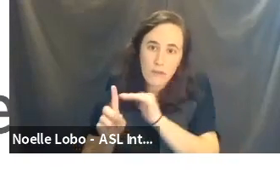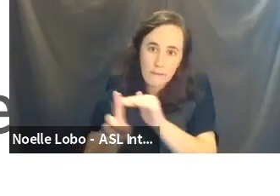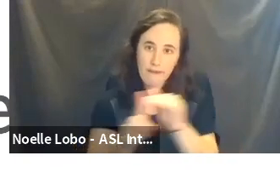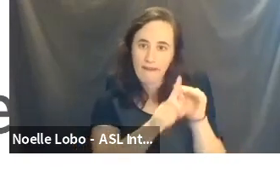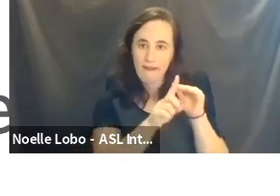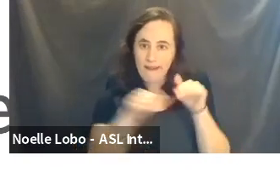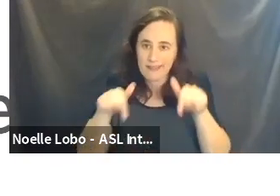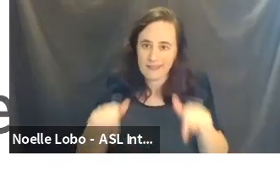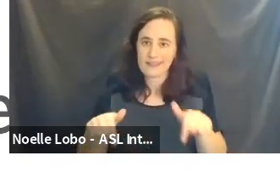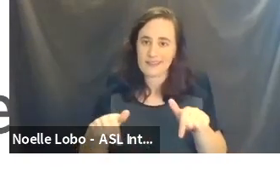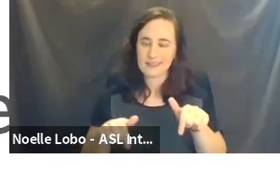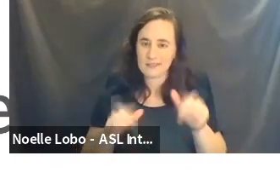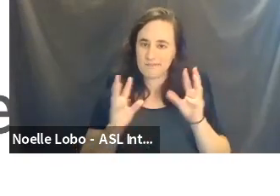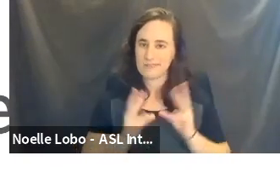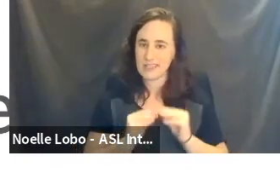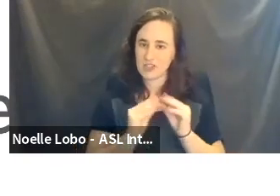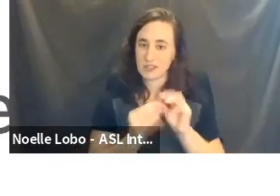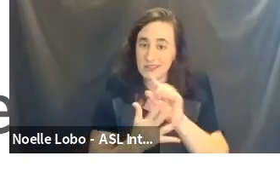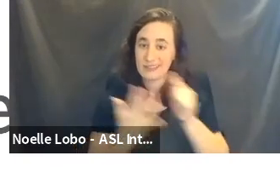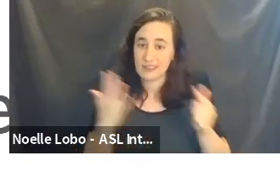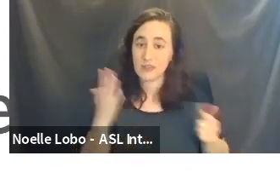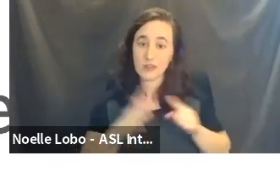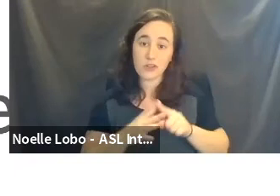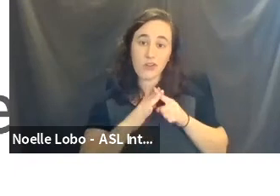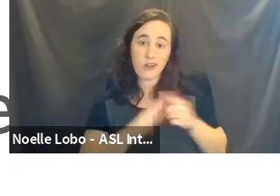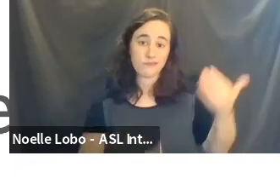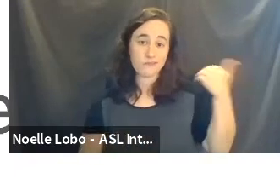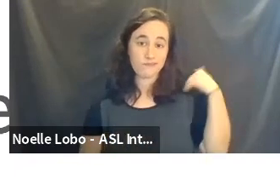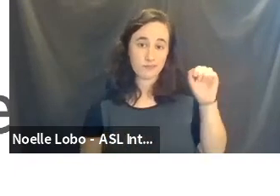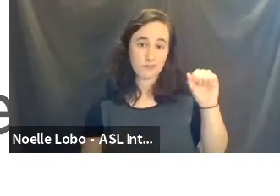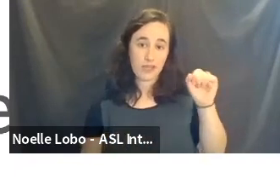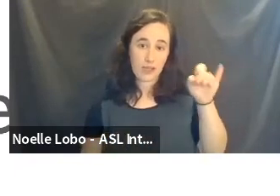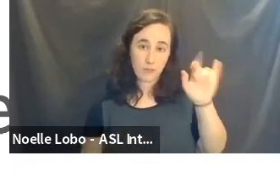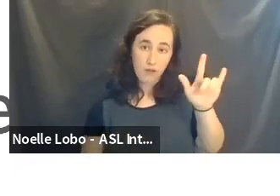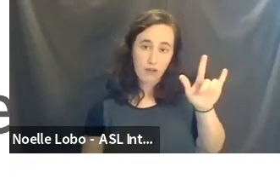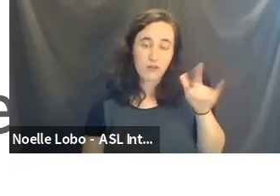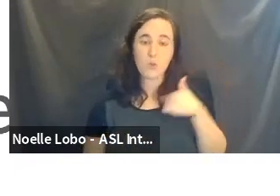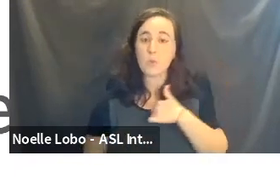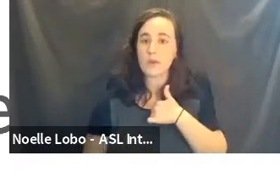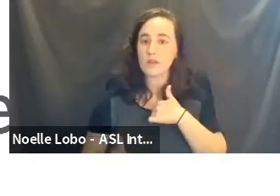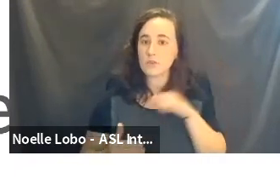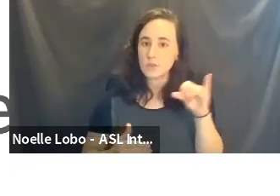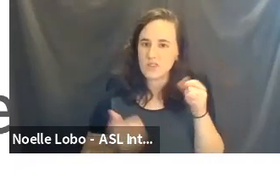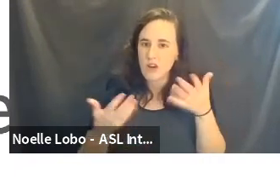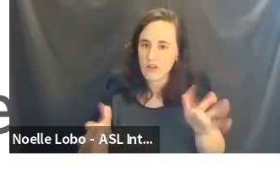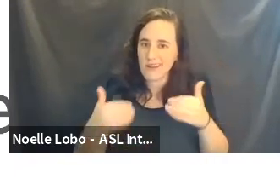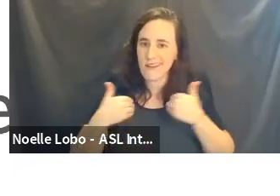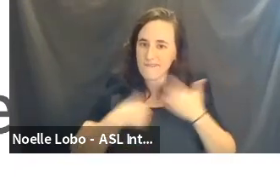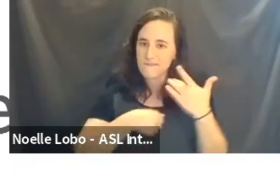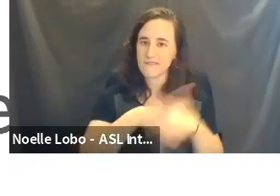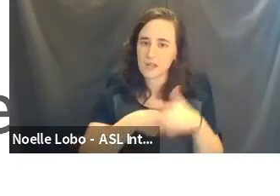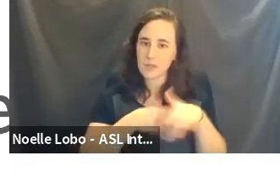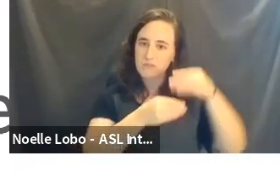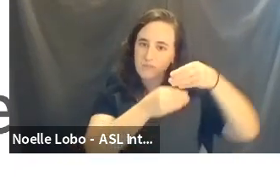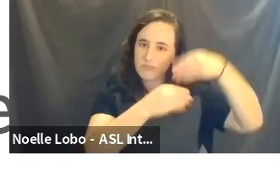series began last April, and we have available to you a lot of resources on our